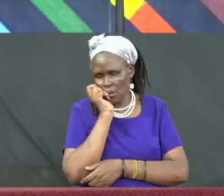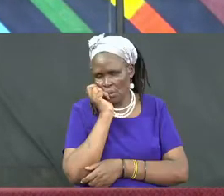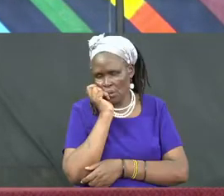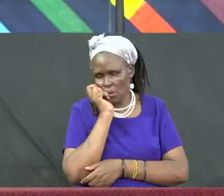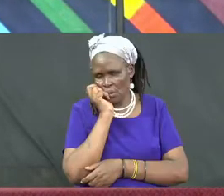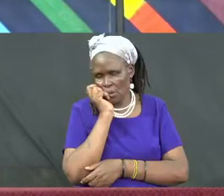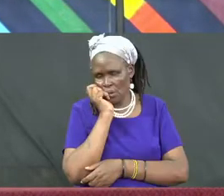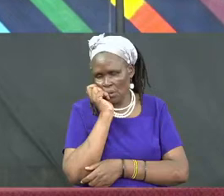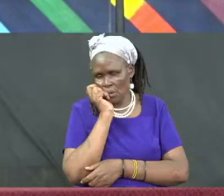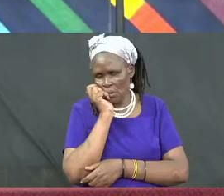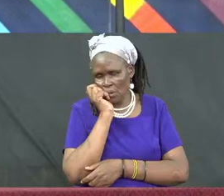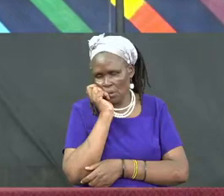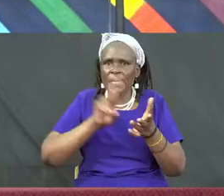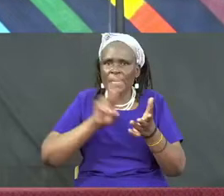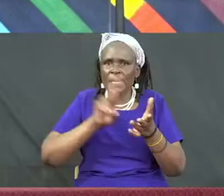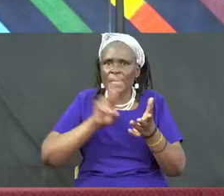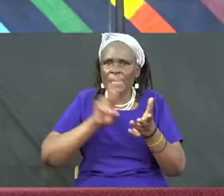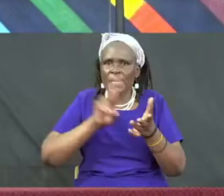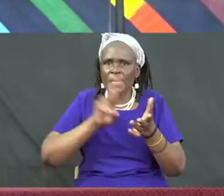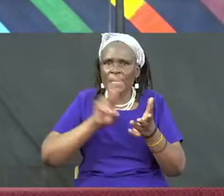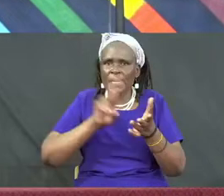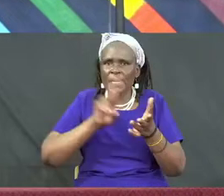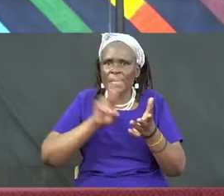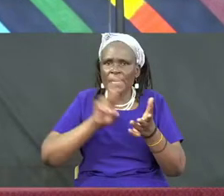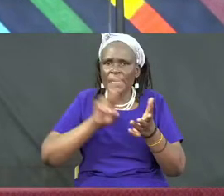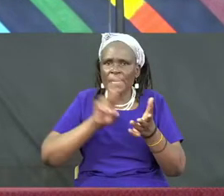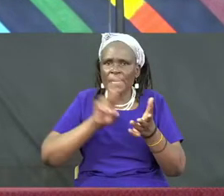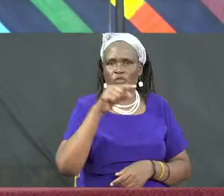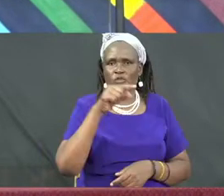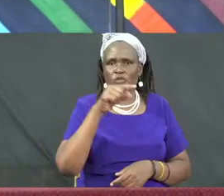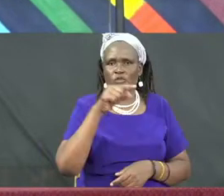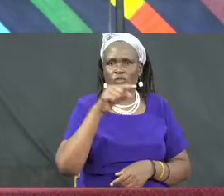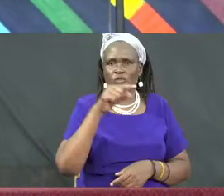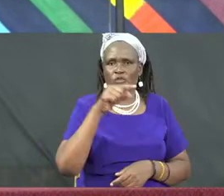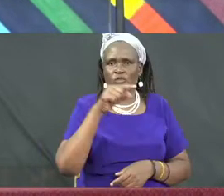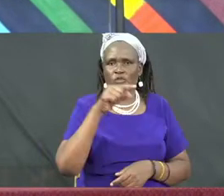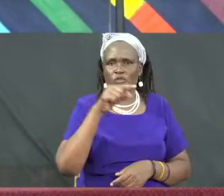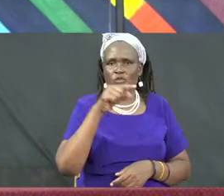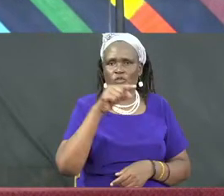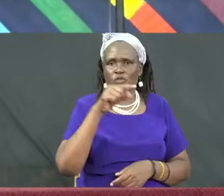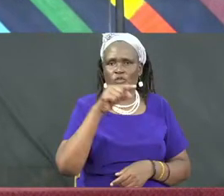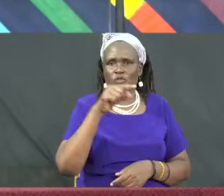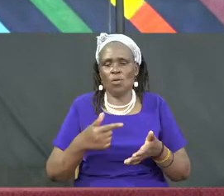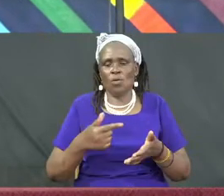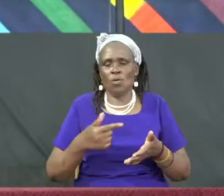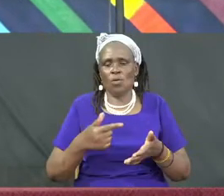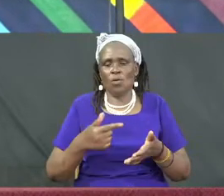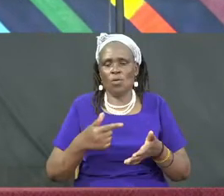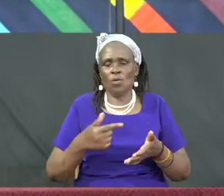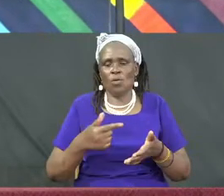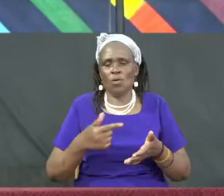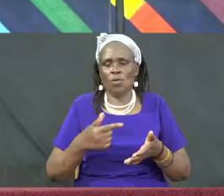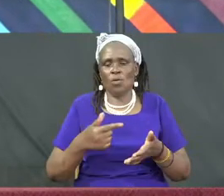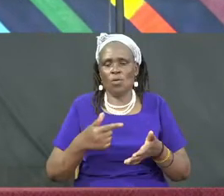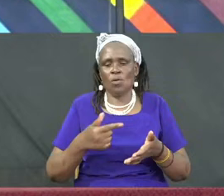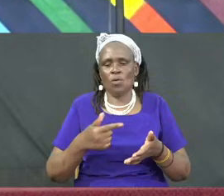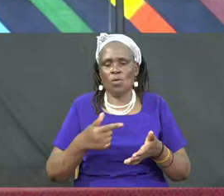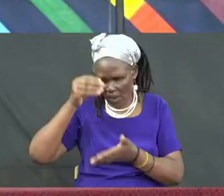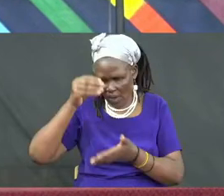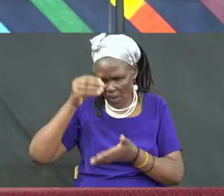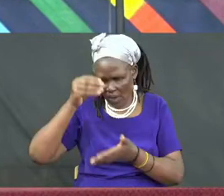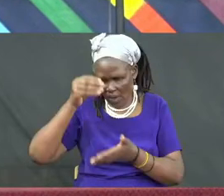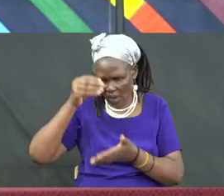also rebuking them for their failure. Now, today I want us to learn from this